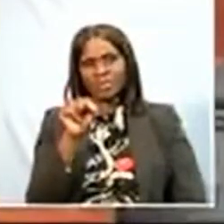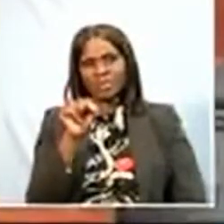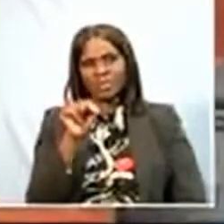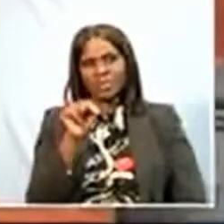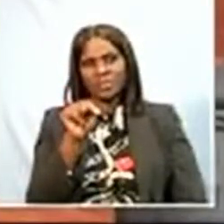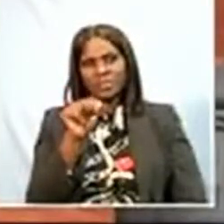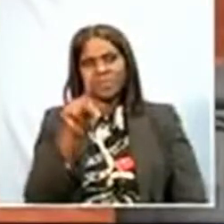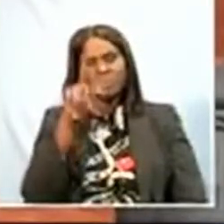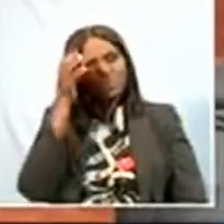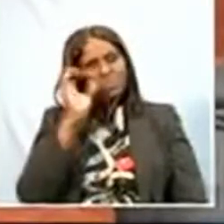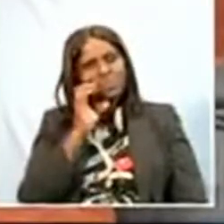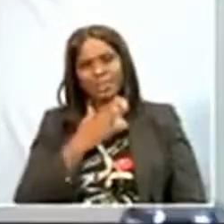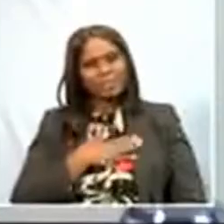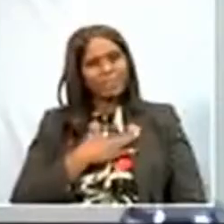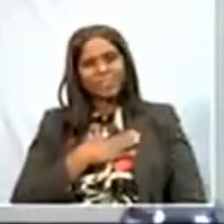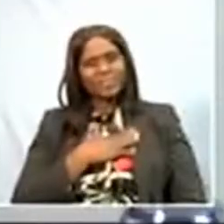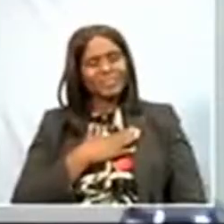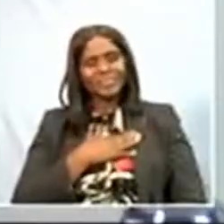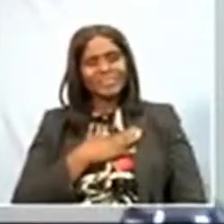You cousins of mine.